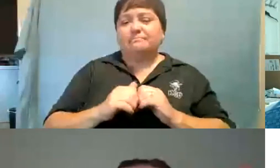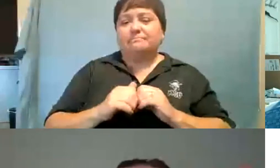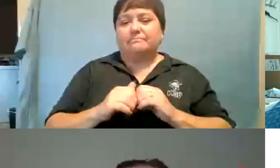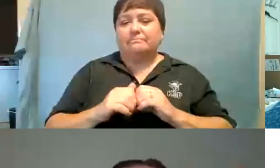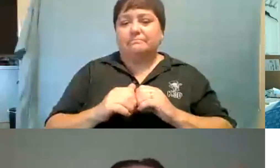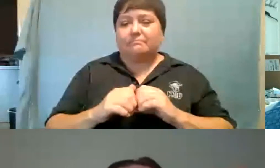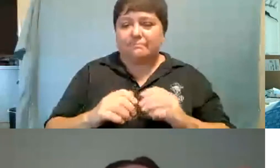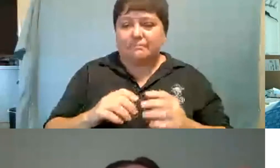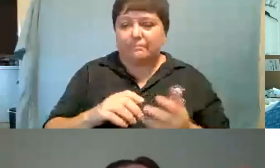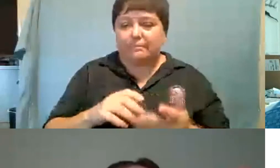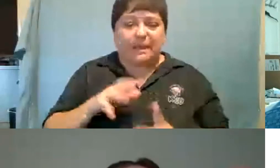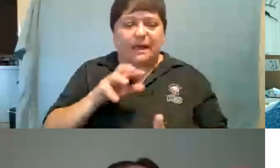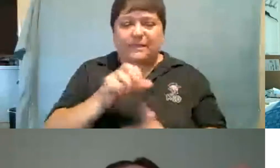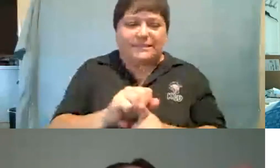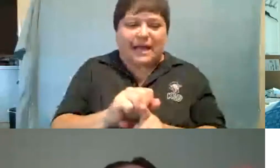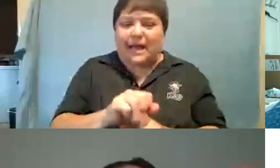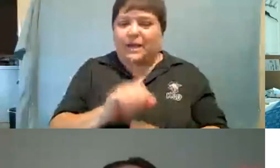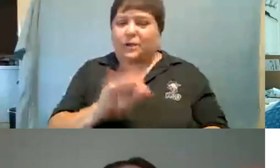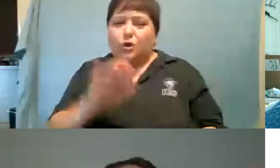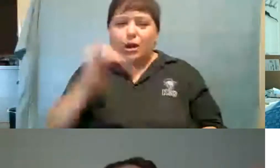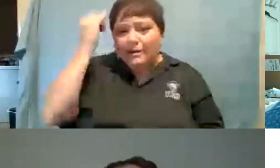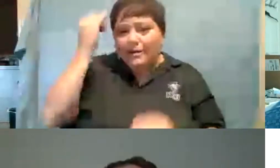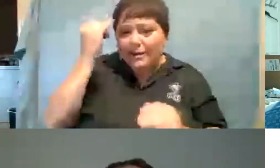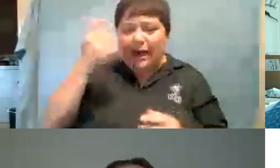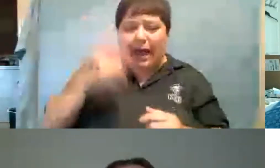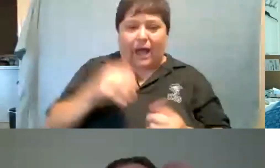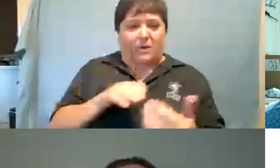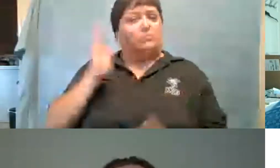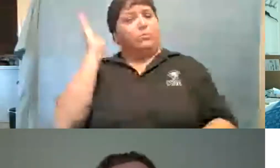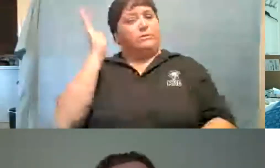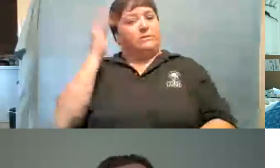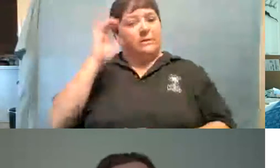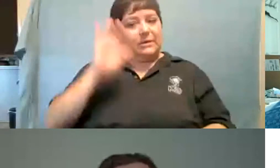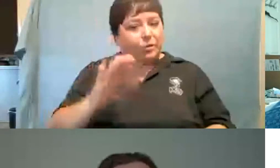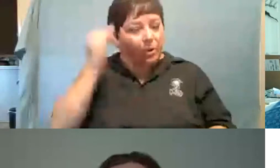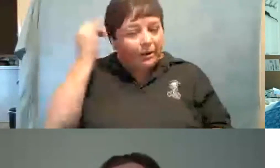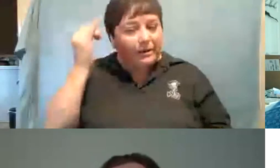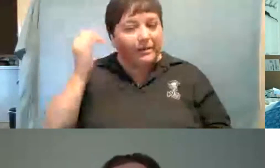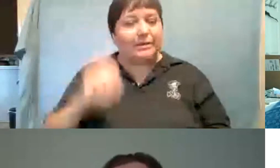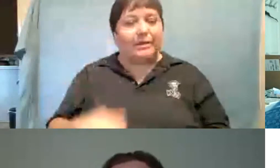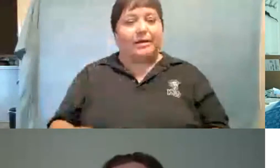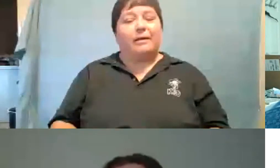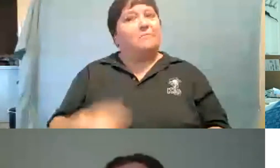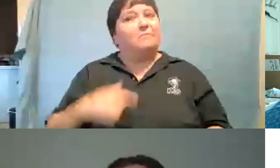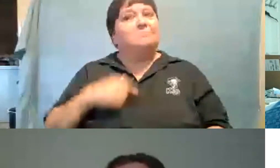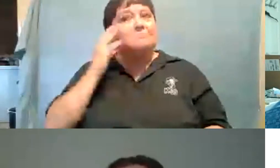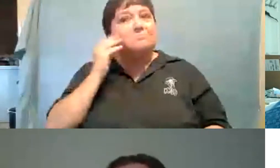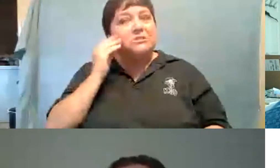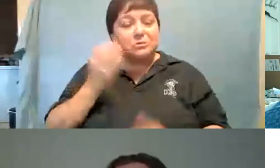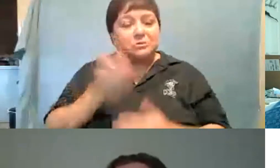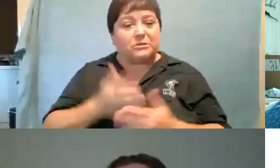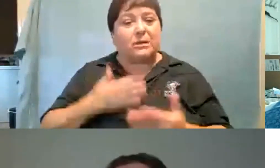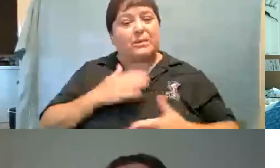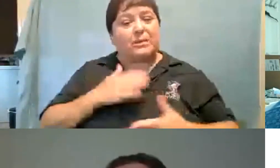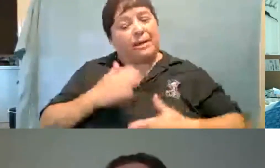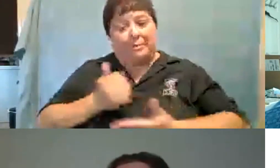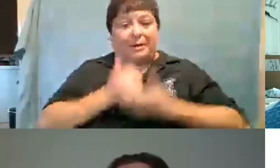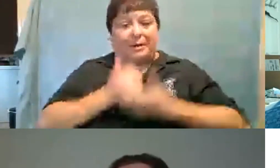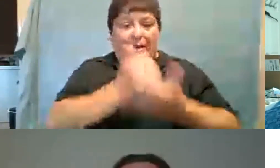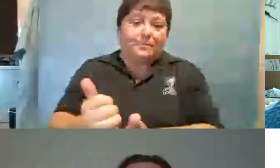attack an idea, how to present it, that kind of thing, because I've made a few in my day, so I'll be happy to